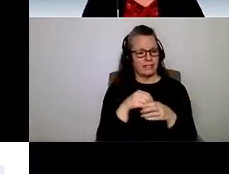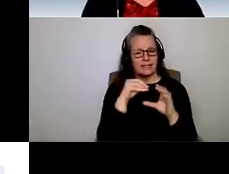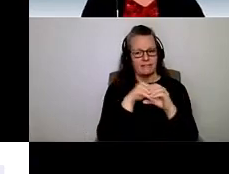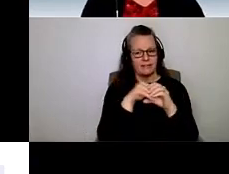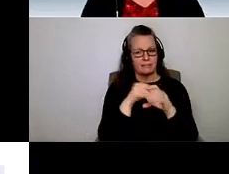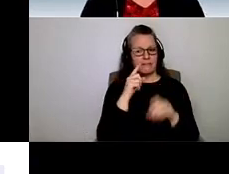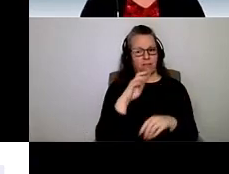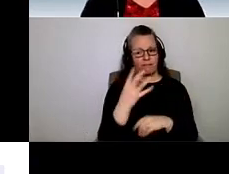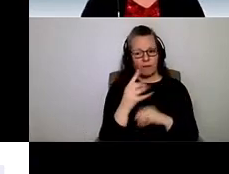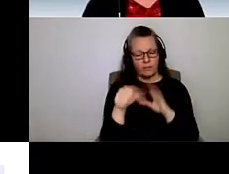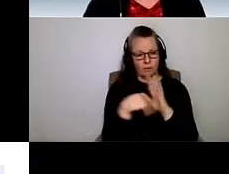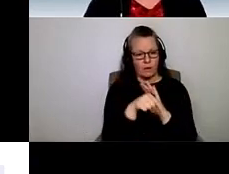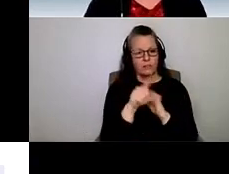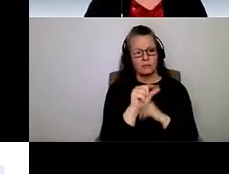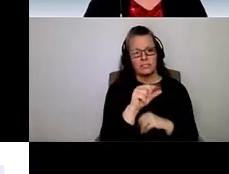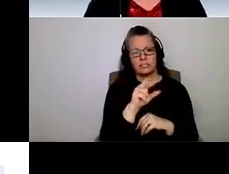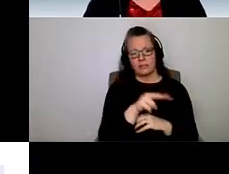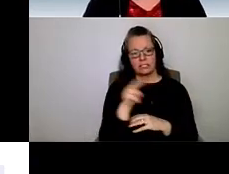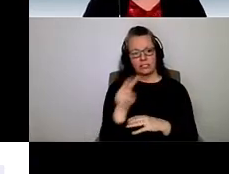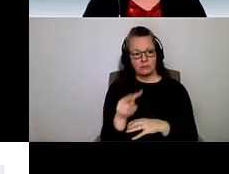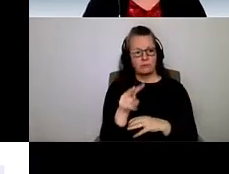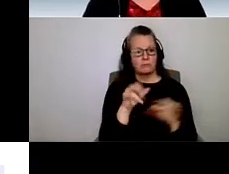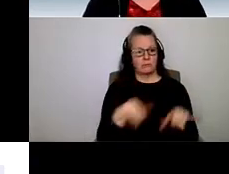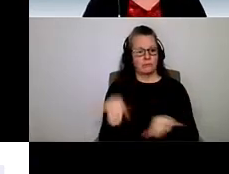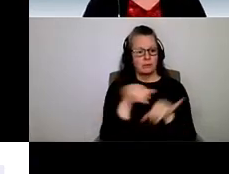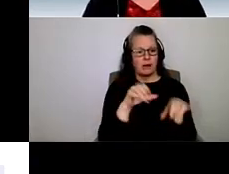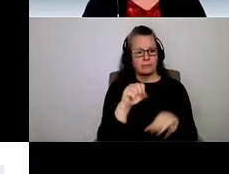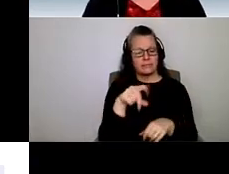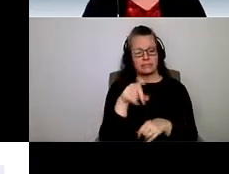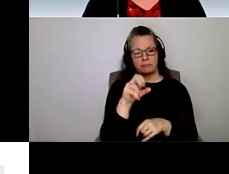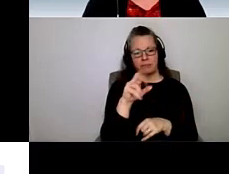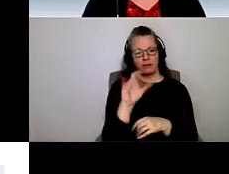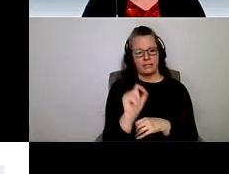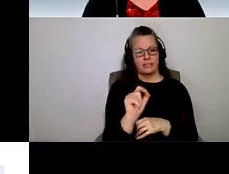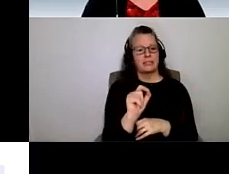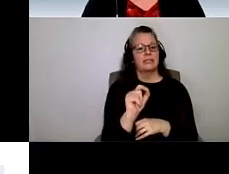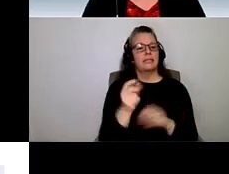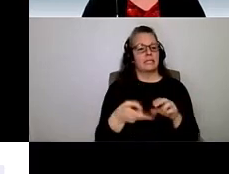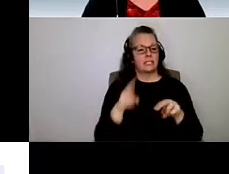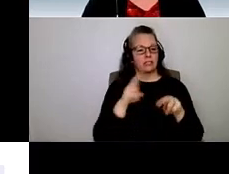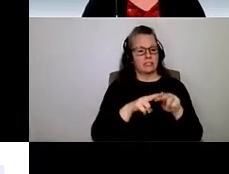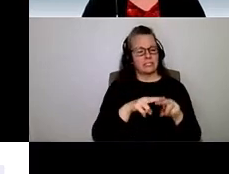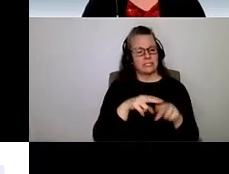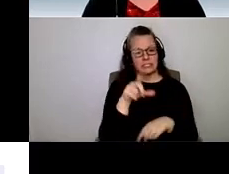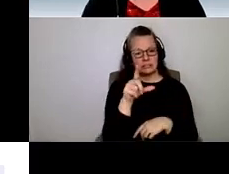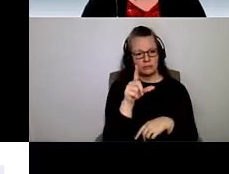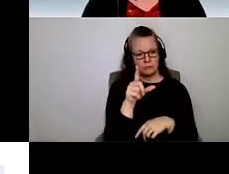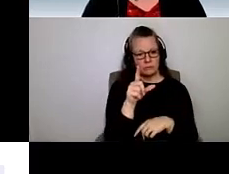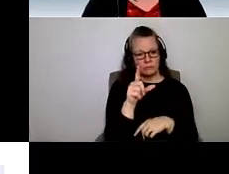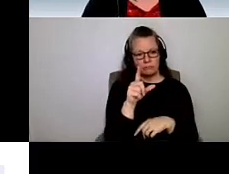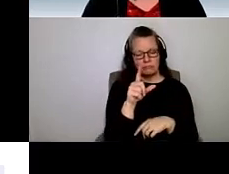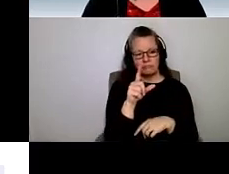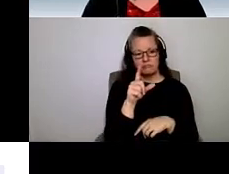quarter 2022, CommonSpirit increasing 719 million, UC